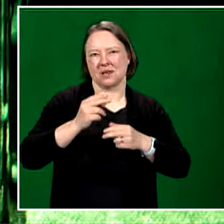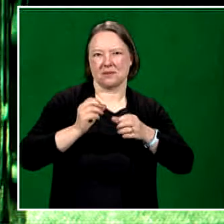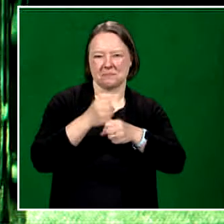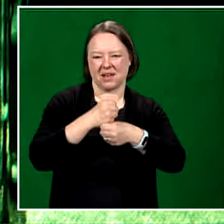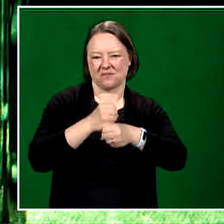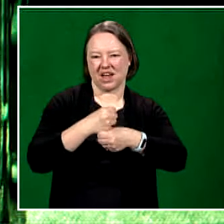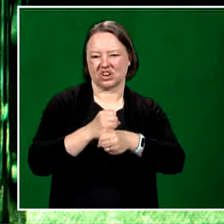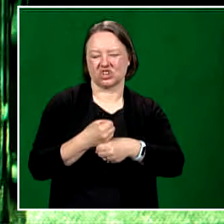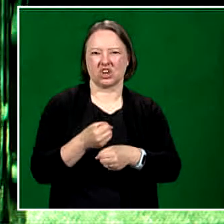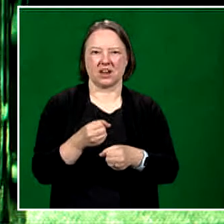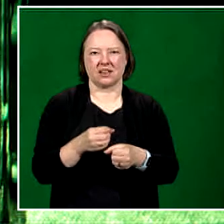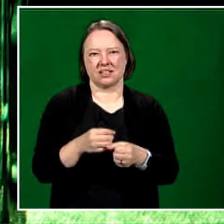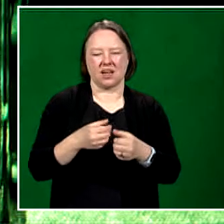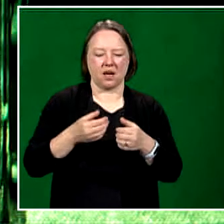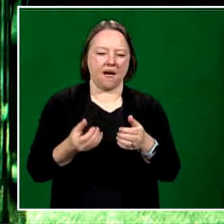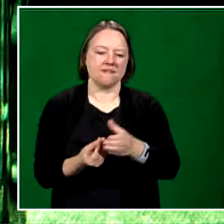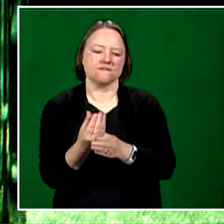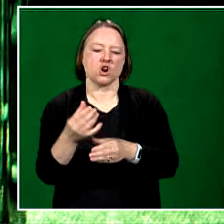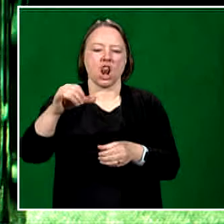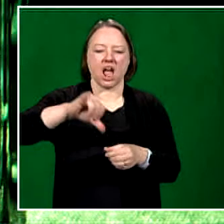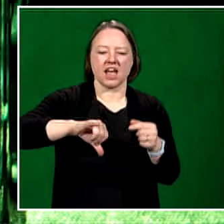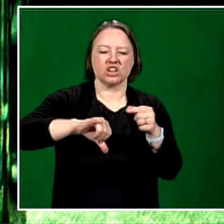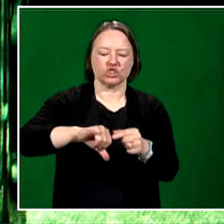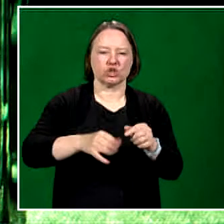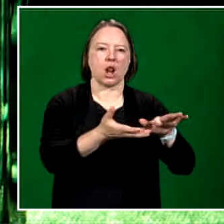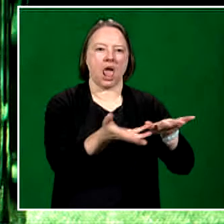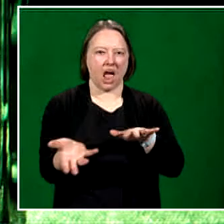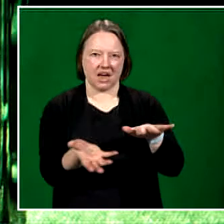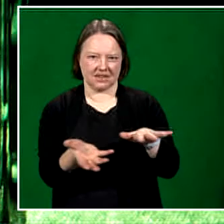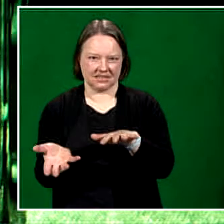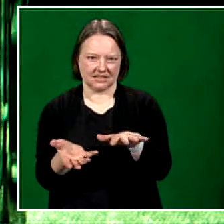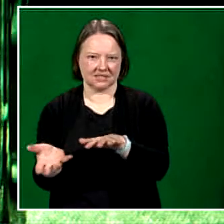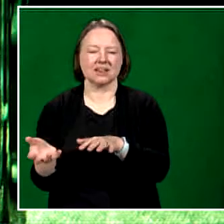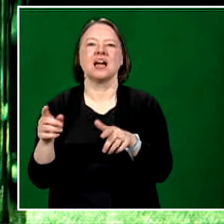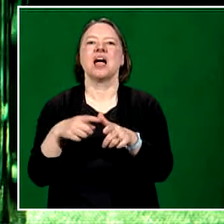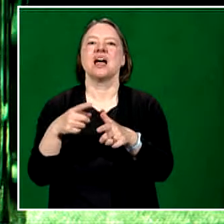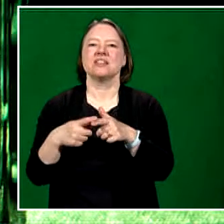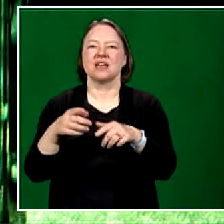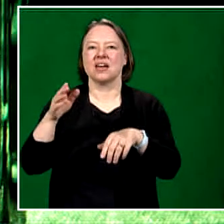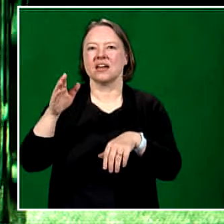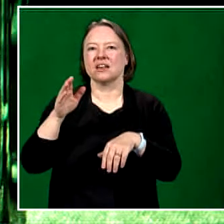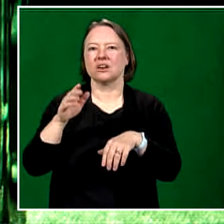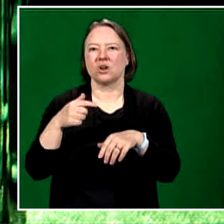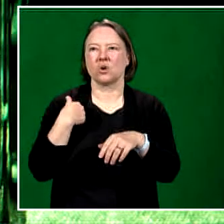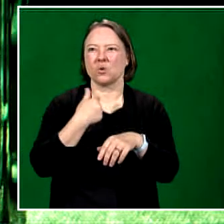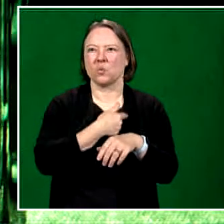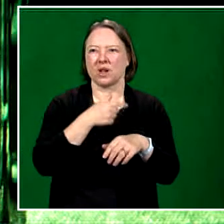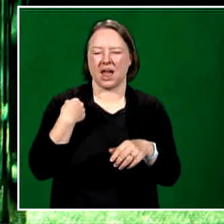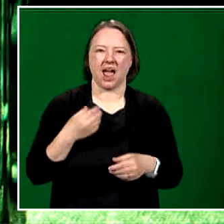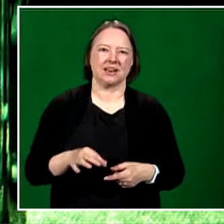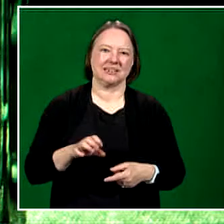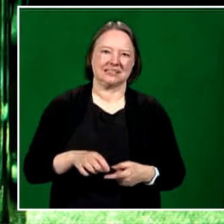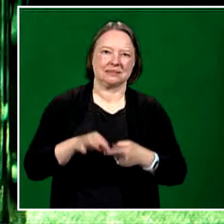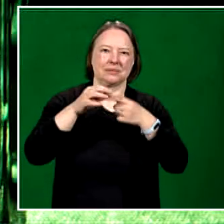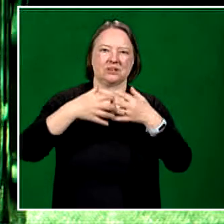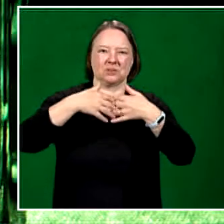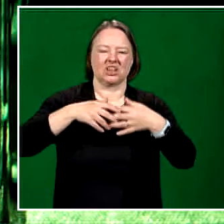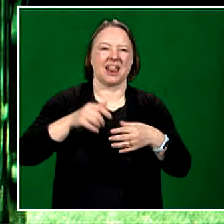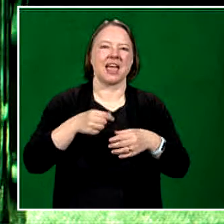fertilizer production lines. We worked with them on specifications for several machines, such as